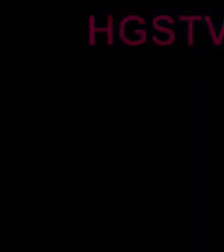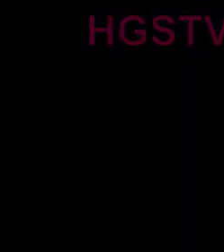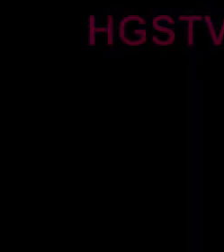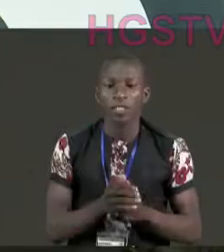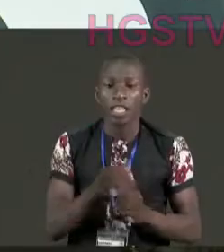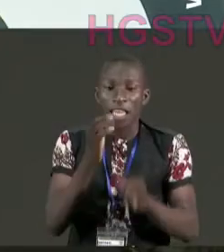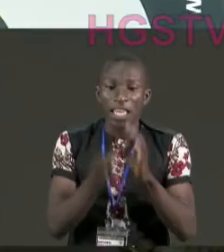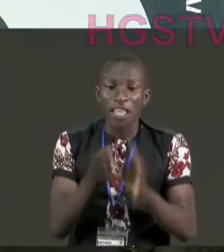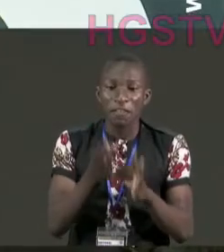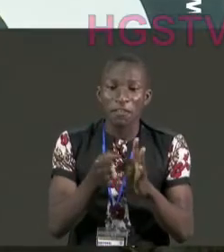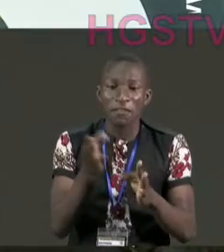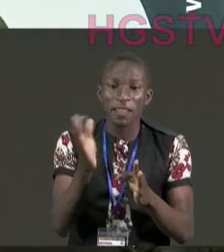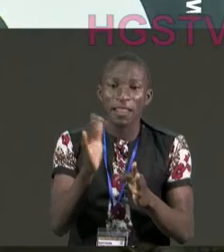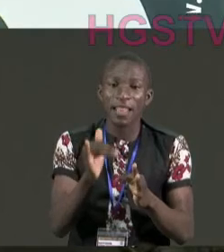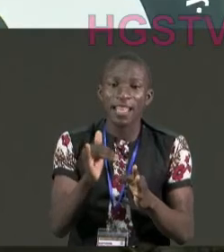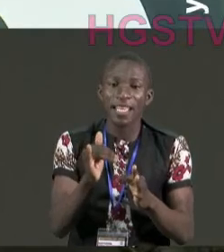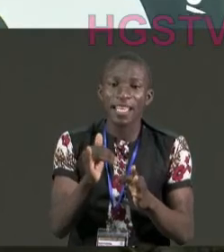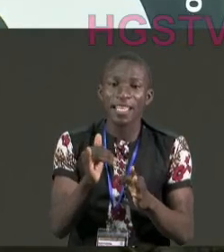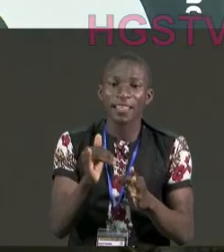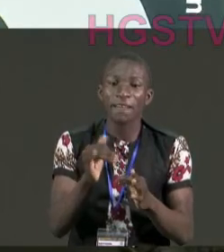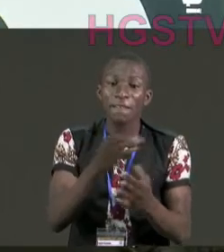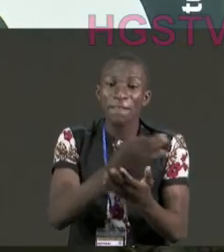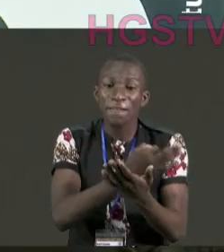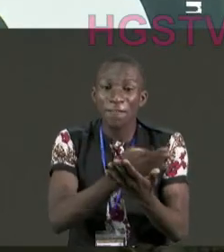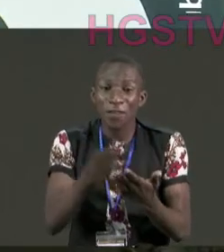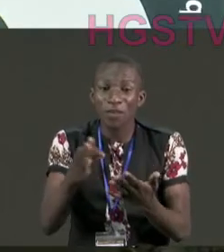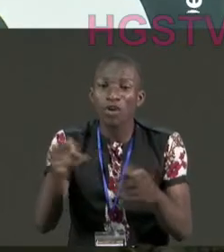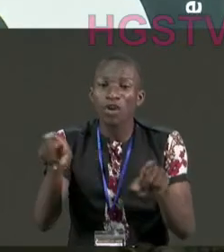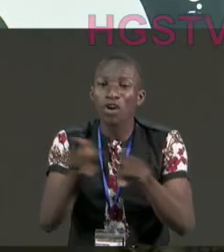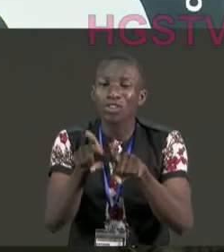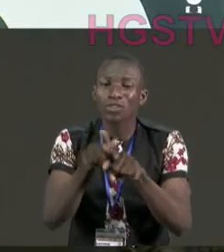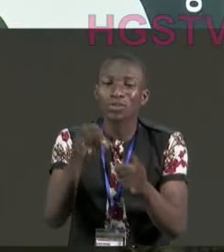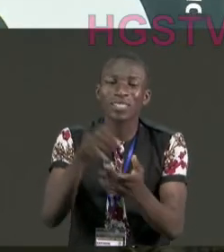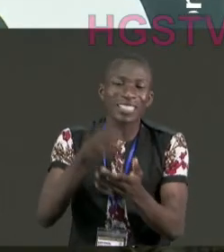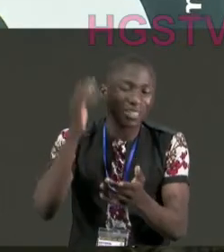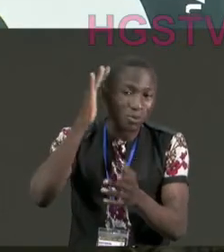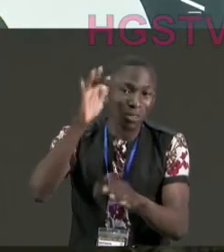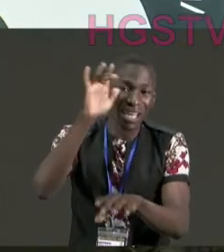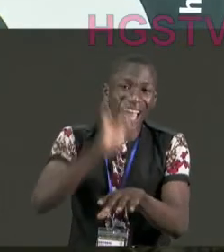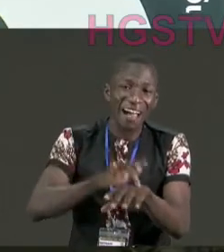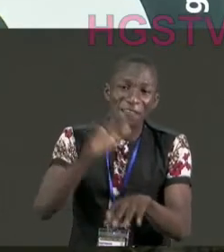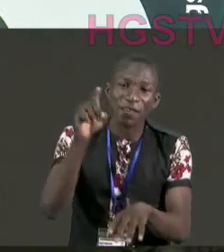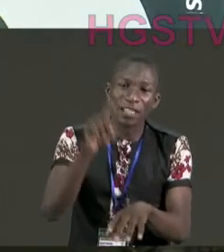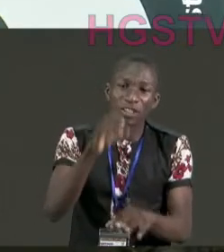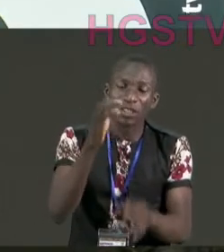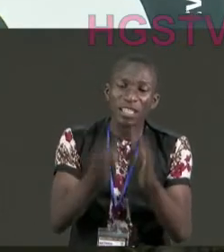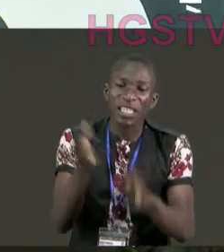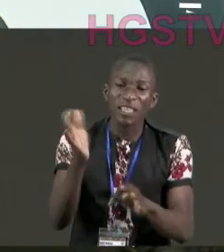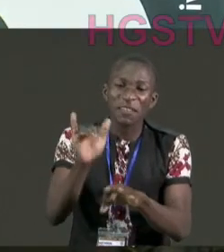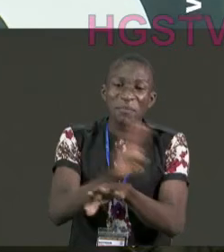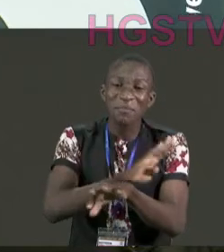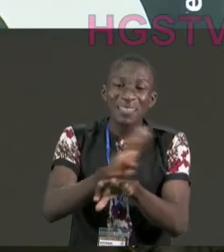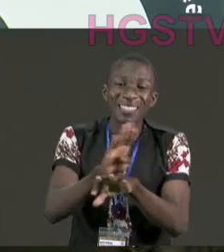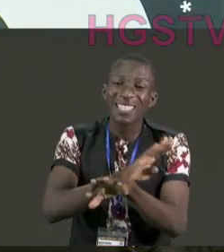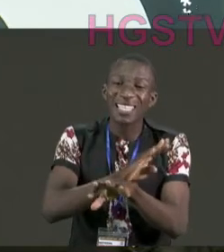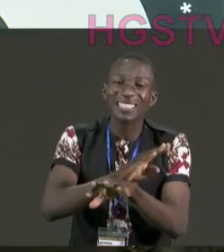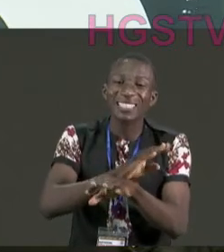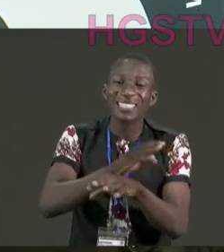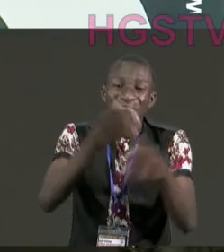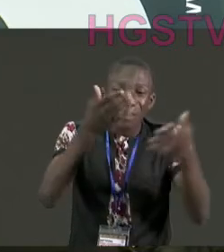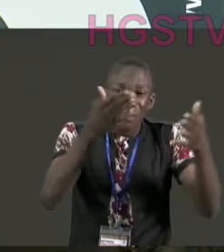And if the business prospers, it will affect you one way or the other. If the business collapses, you lose your job.